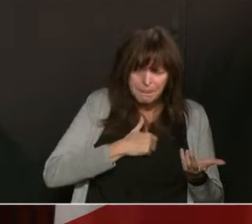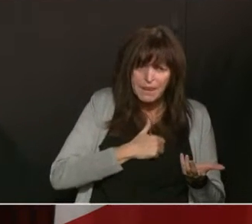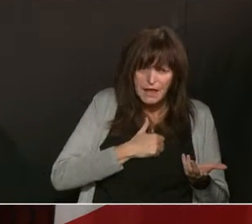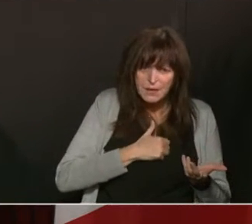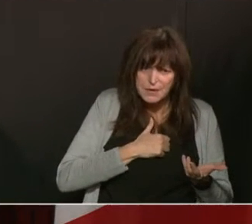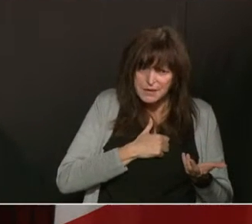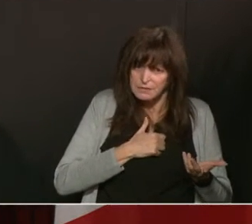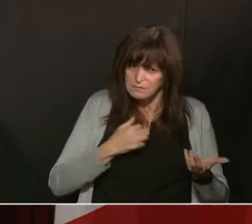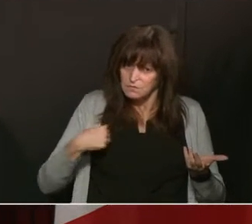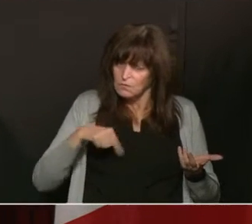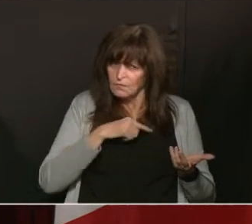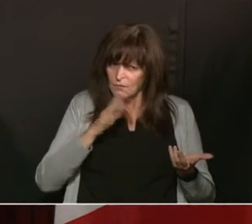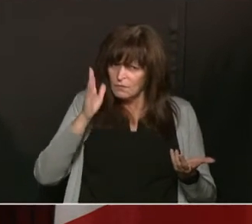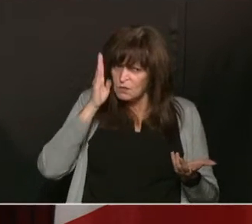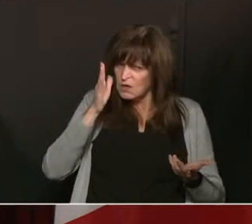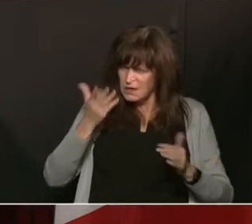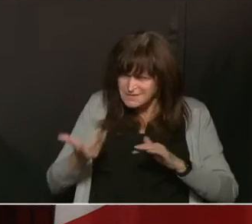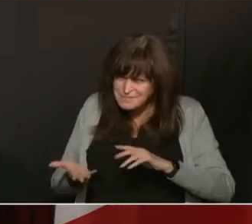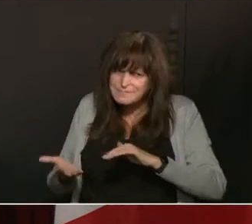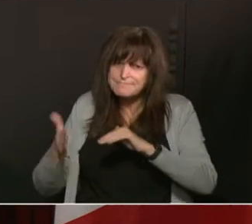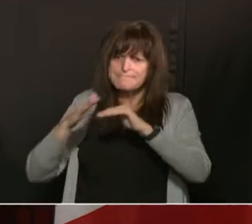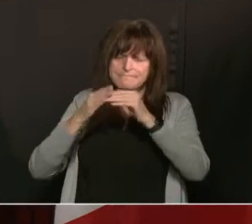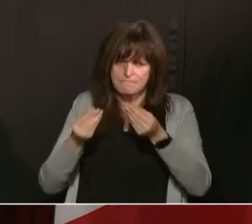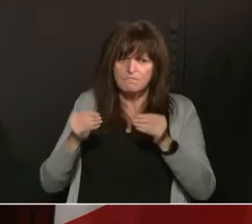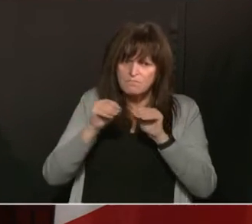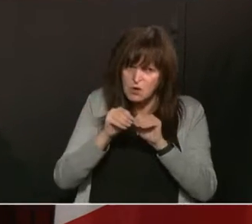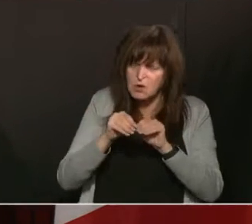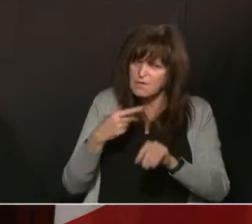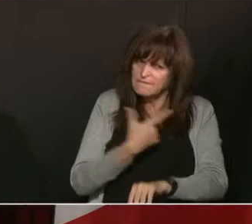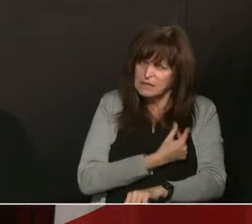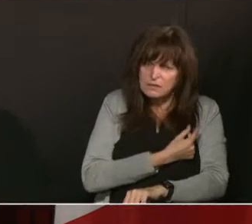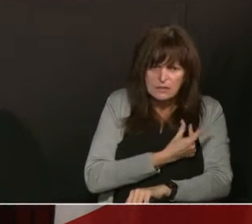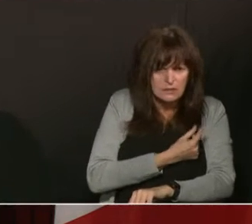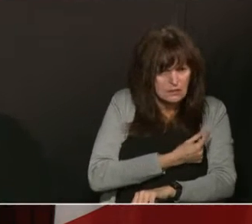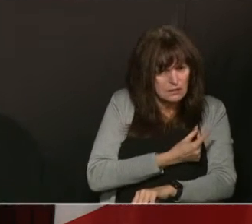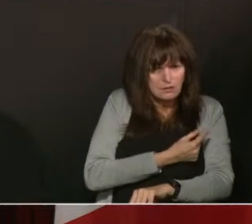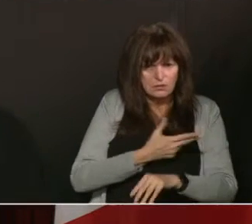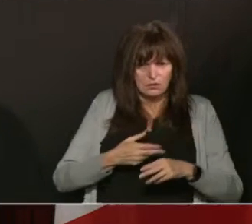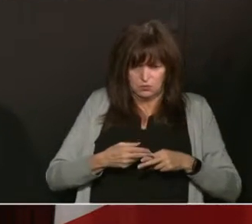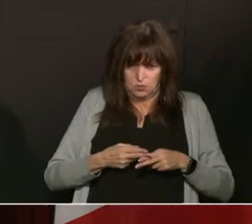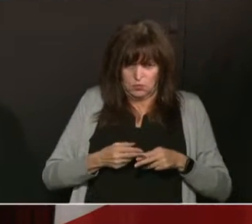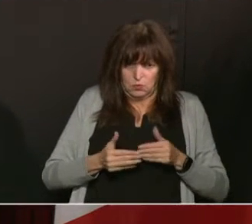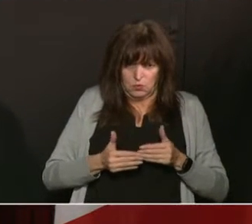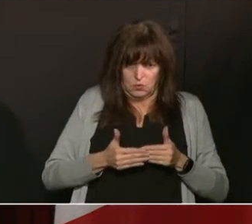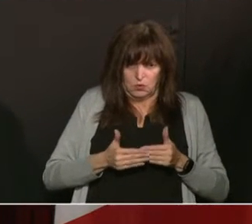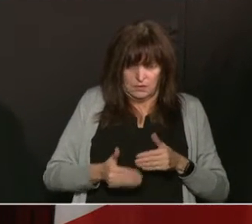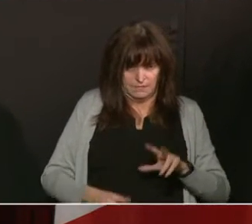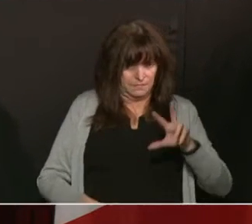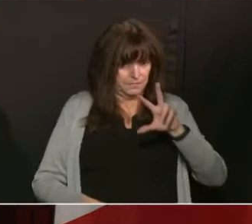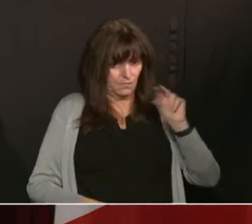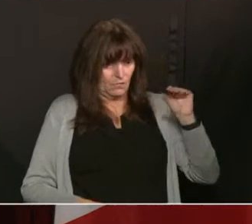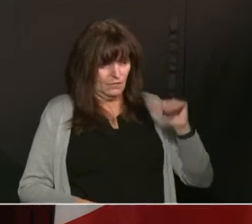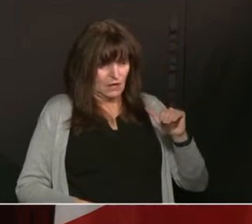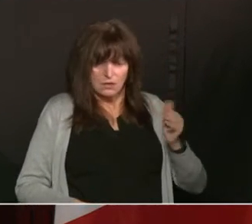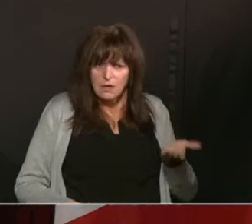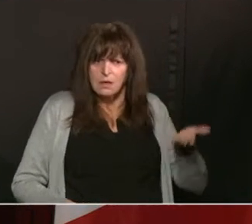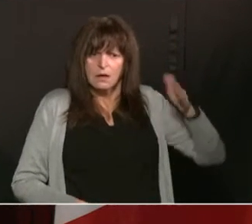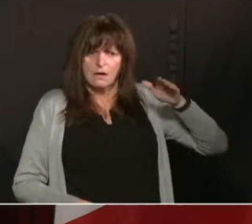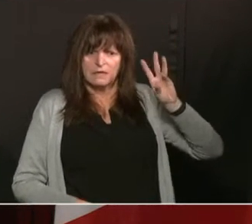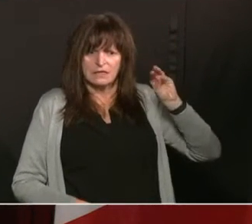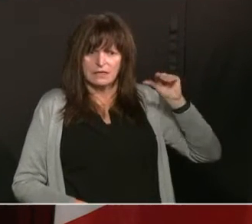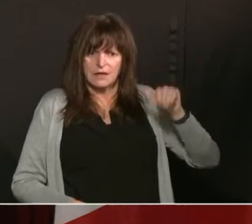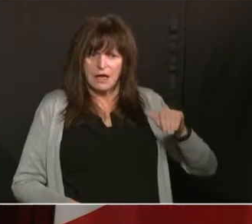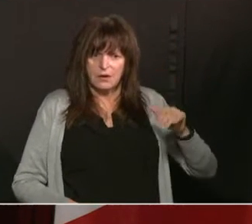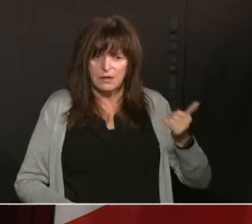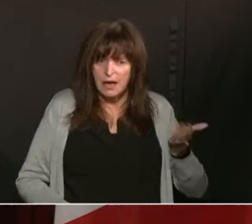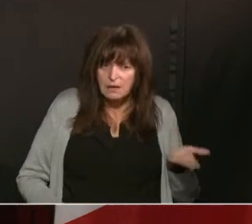all Ontarians. It's been a remarkable increase in capacity. As I said, we went from 30,000 to 60 to 120,000,